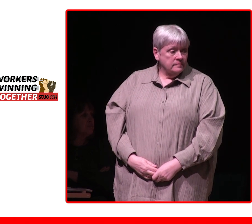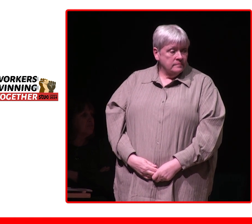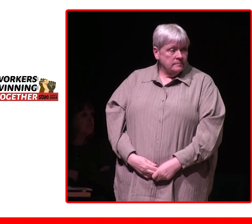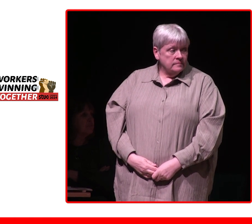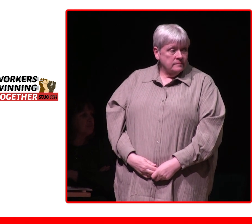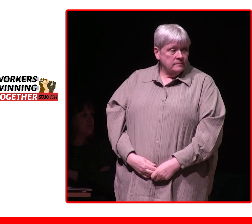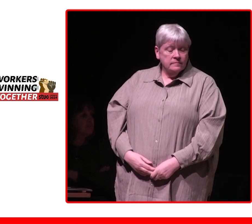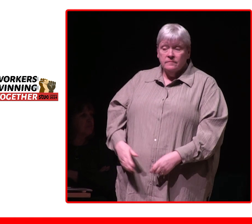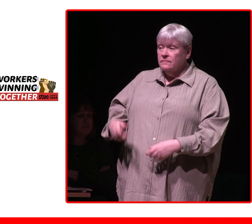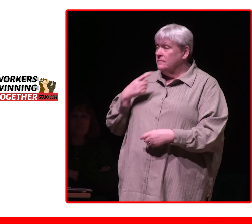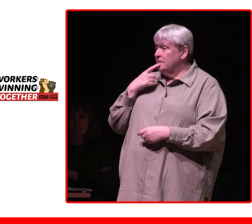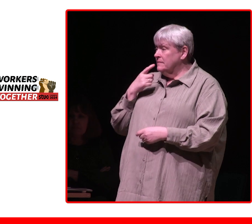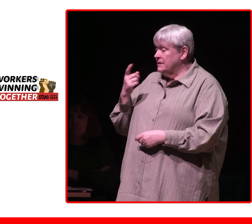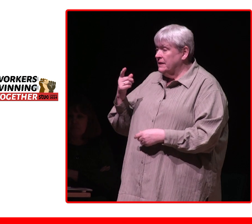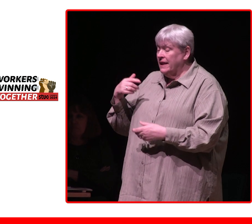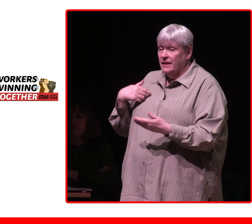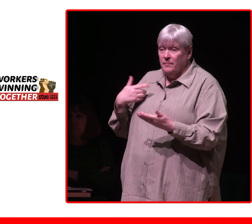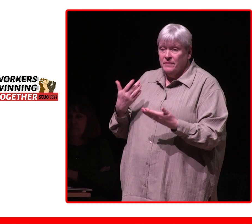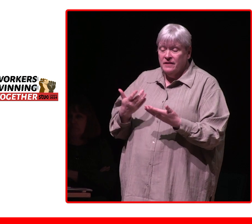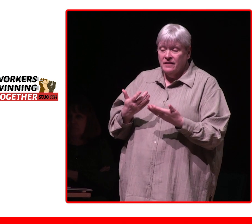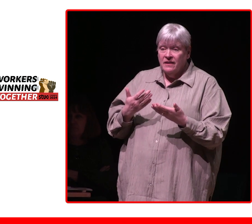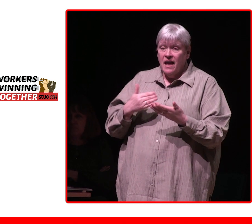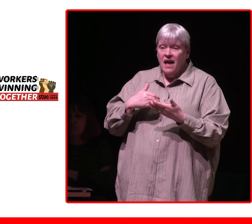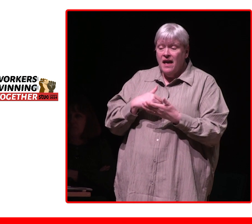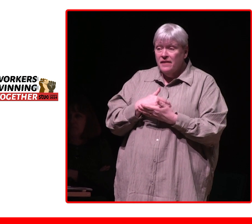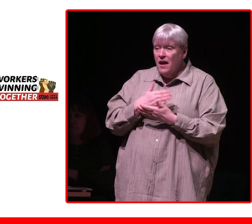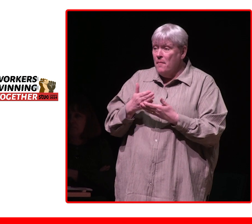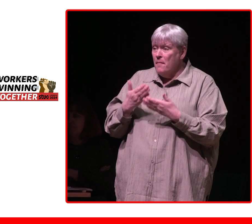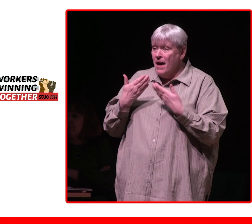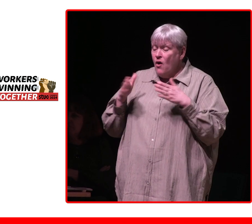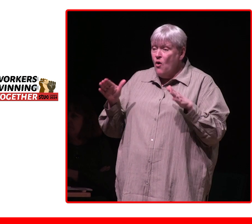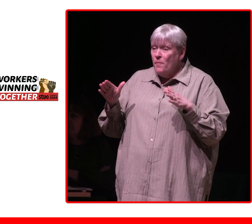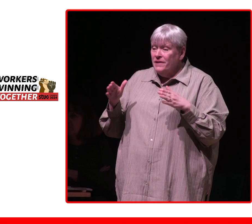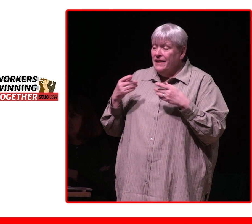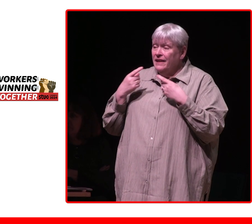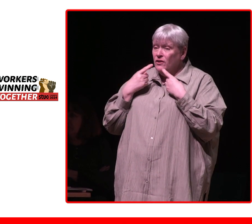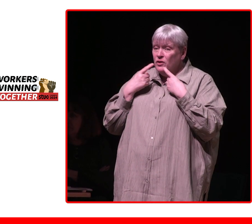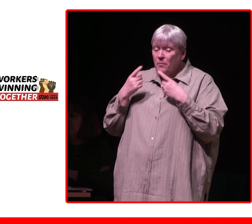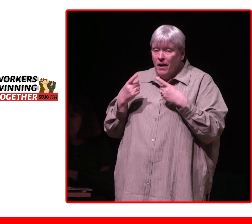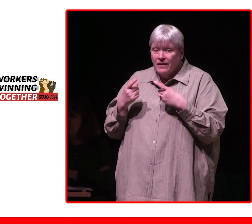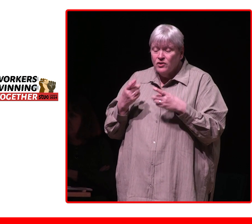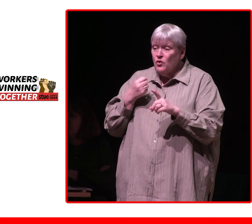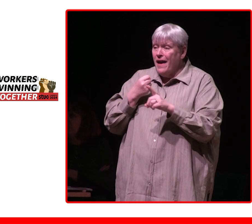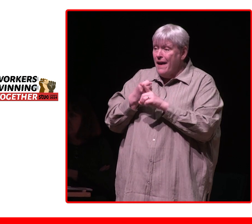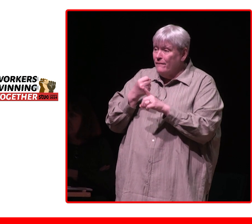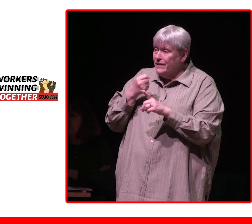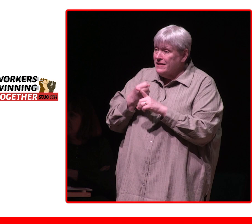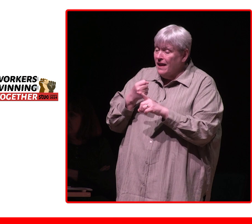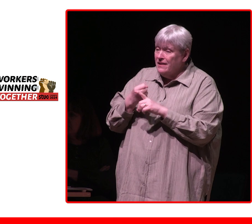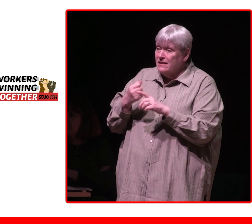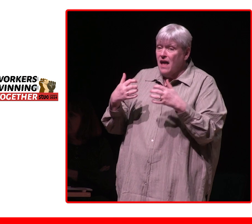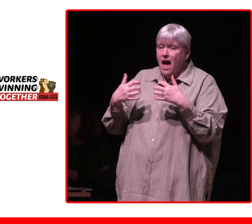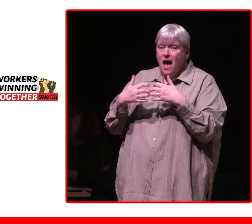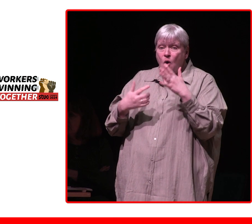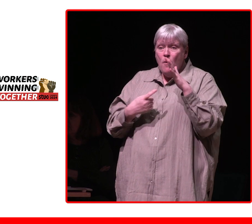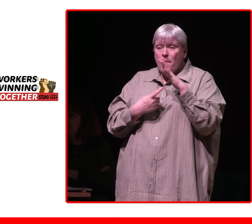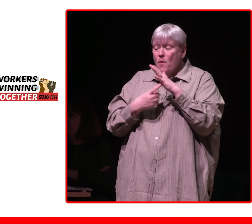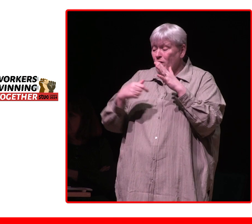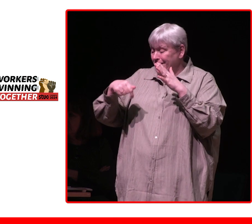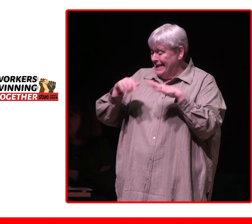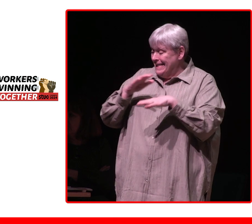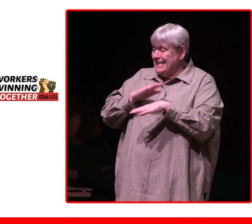And as I said, I share this in my opening remarks only to emphasise the relevance and the importance of this